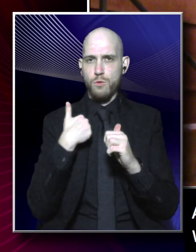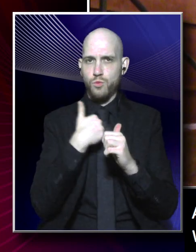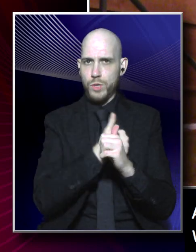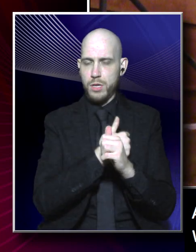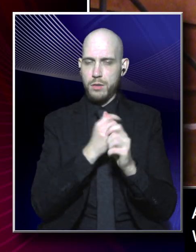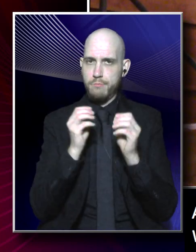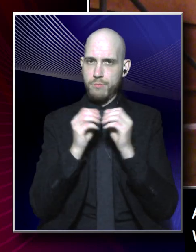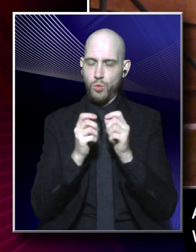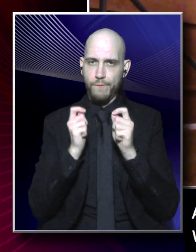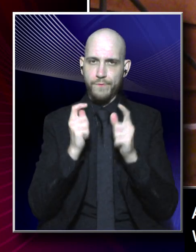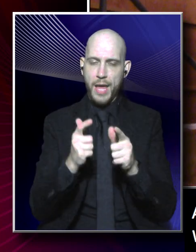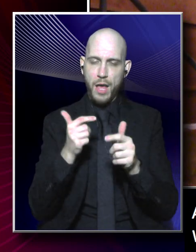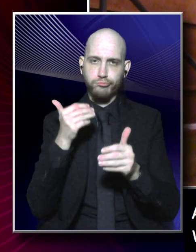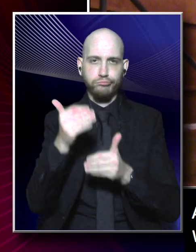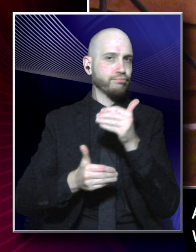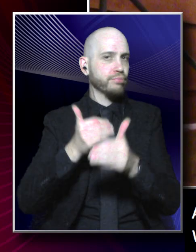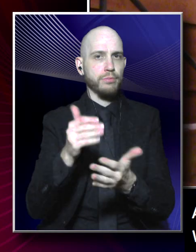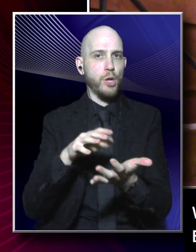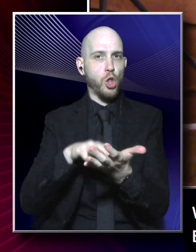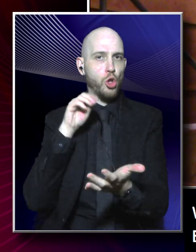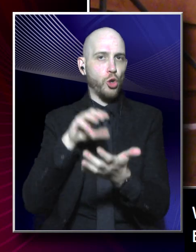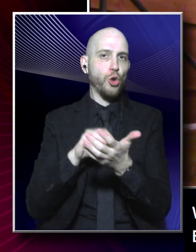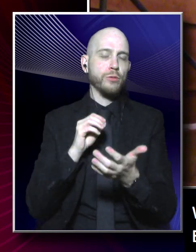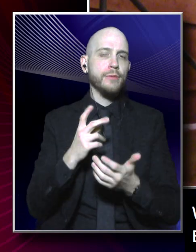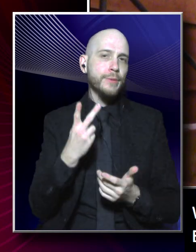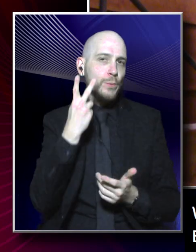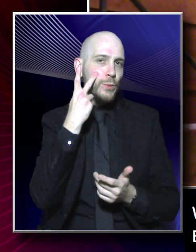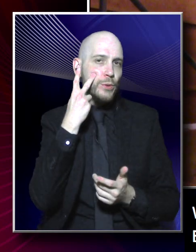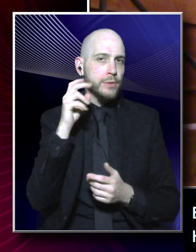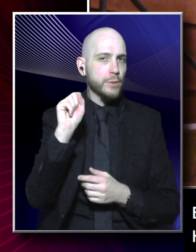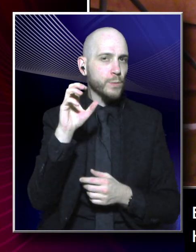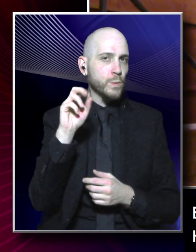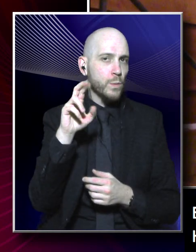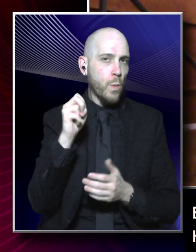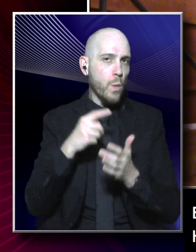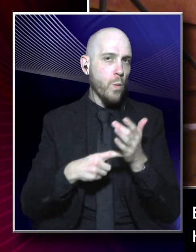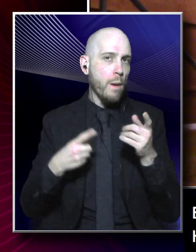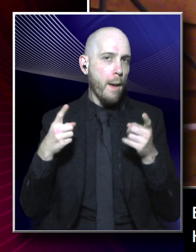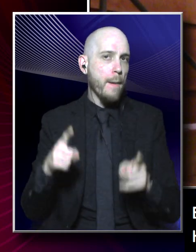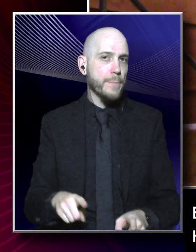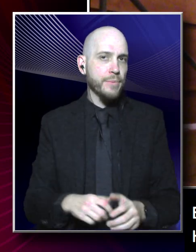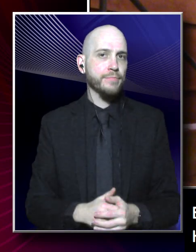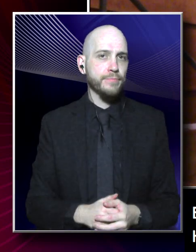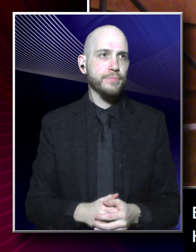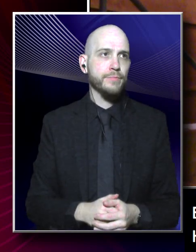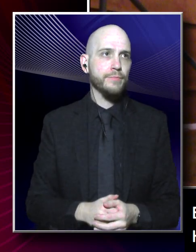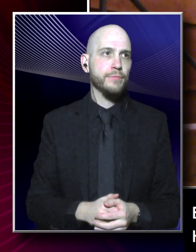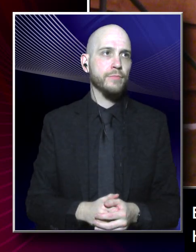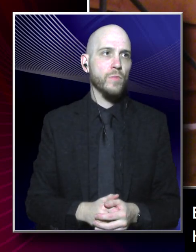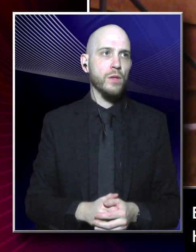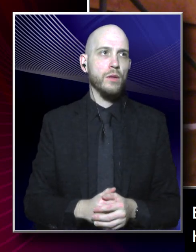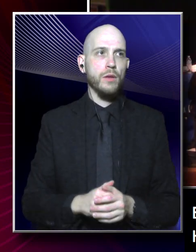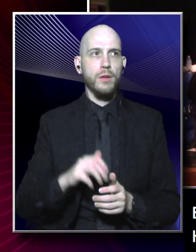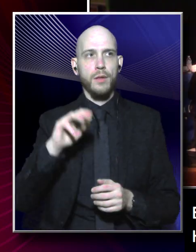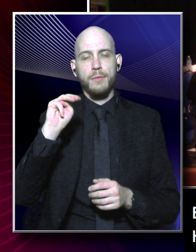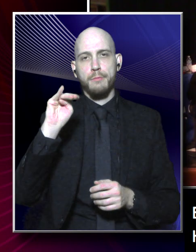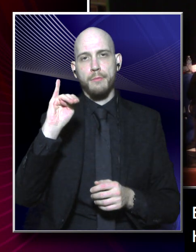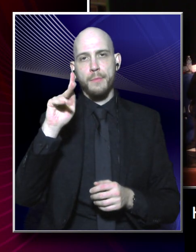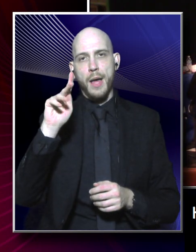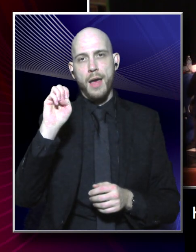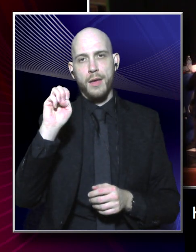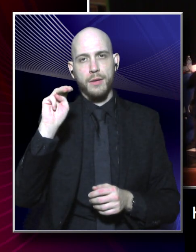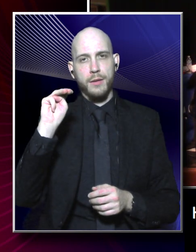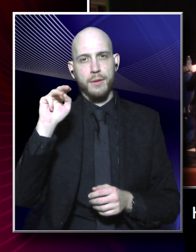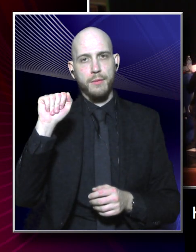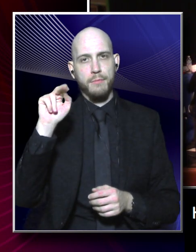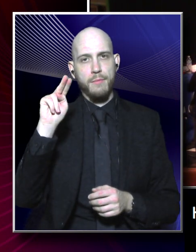And we'll see with the scores how that pans out. So. But if they dip, it's normal, and it